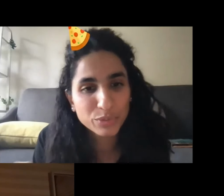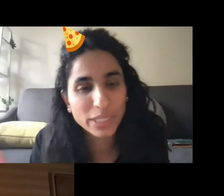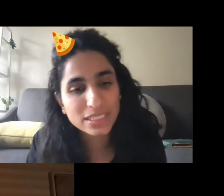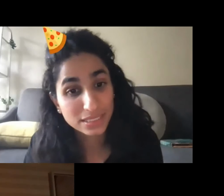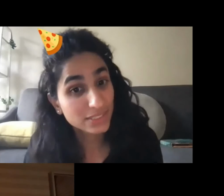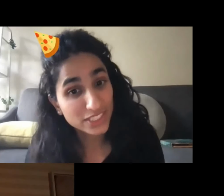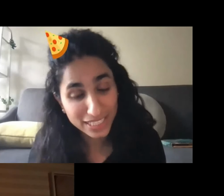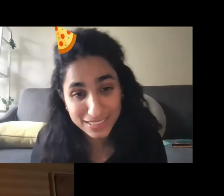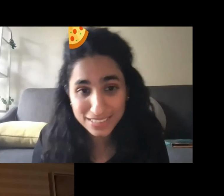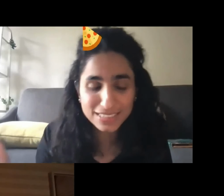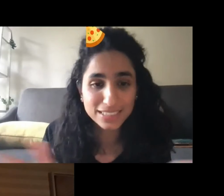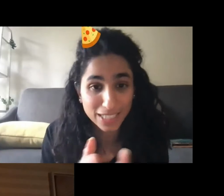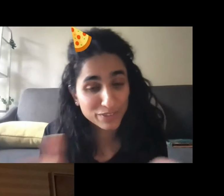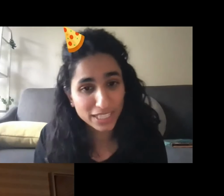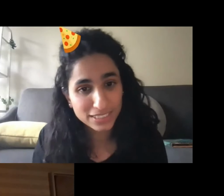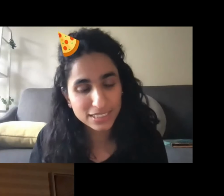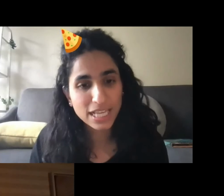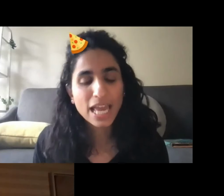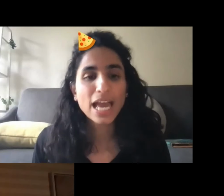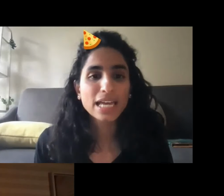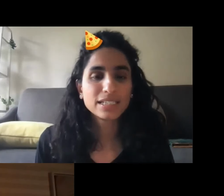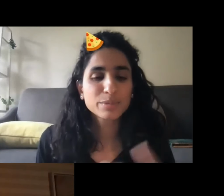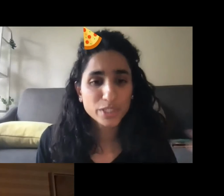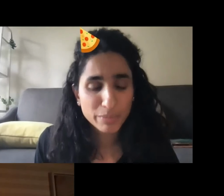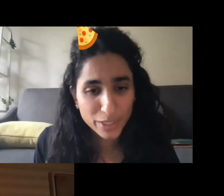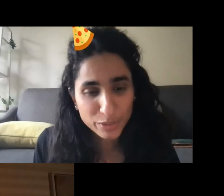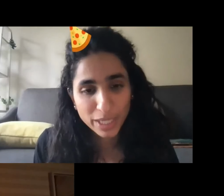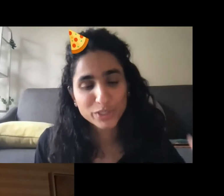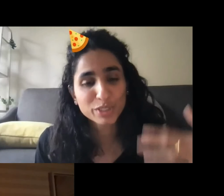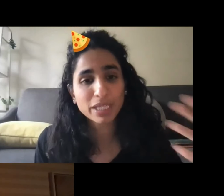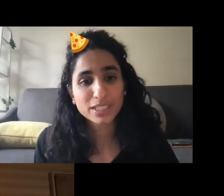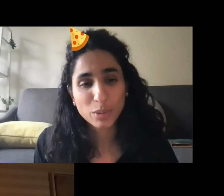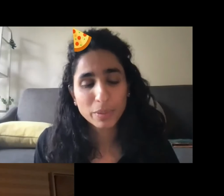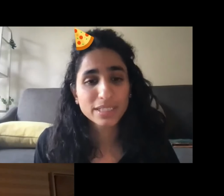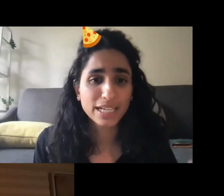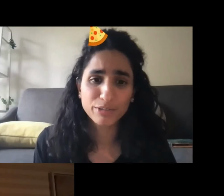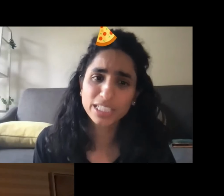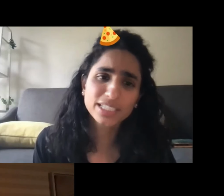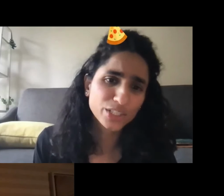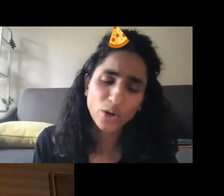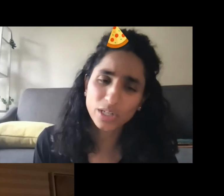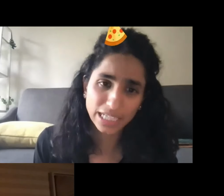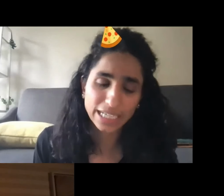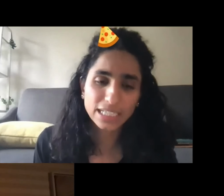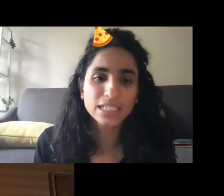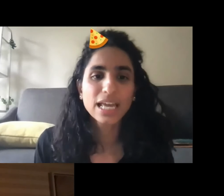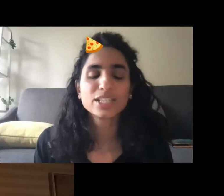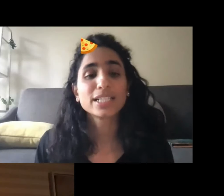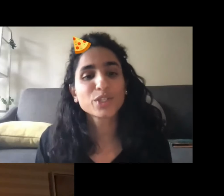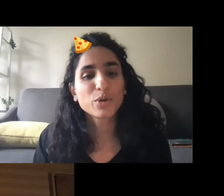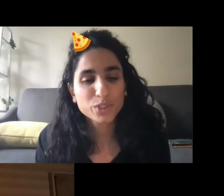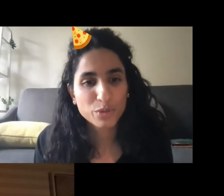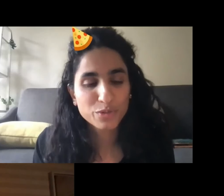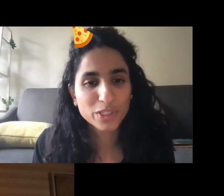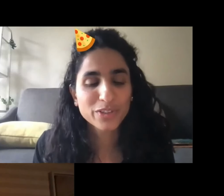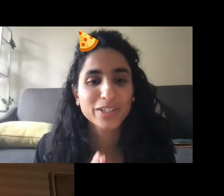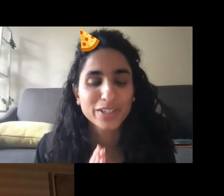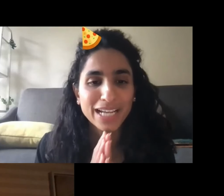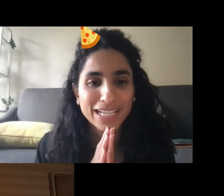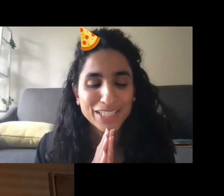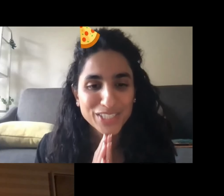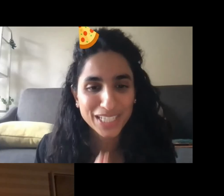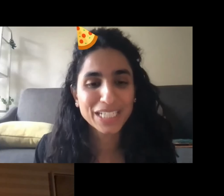differences between the sciences, the life sciences, and especially microbiology being a topic that I really did not like. And so for